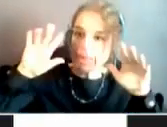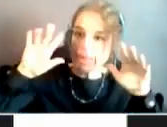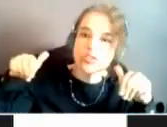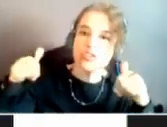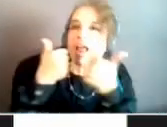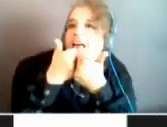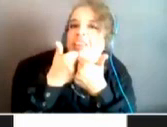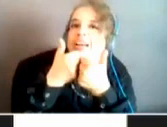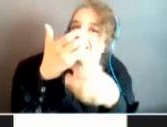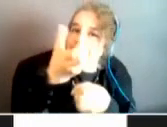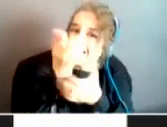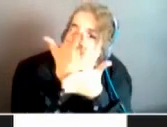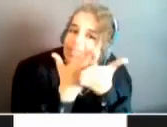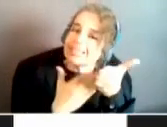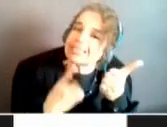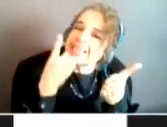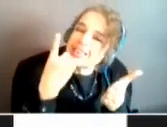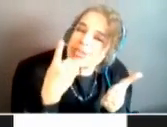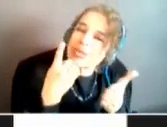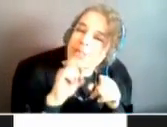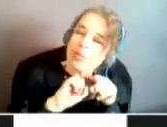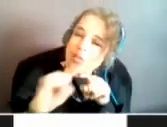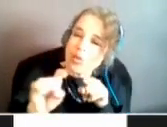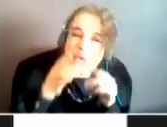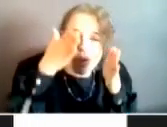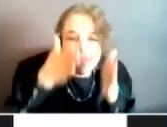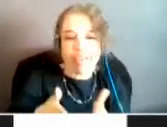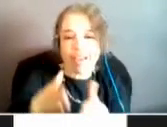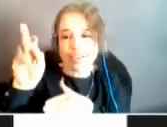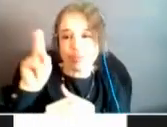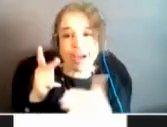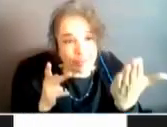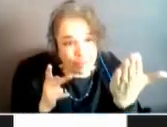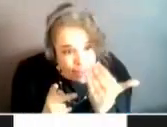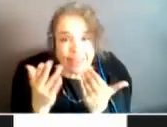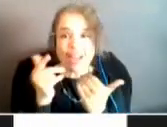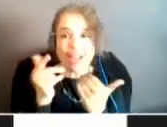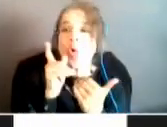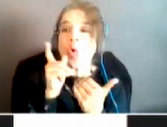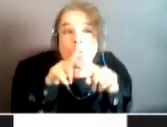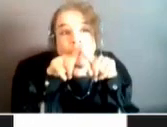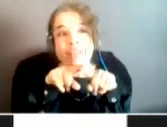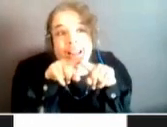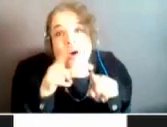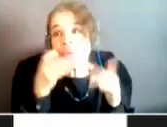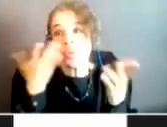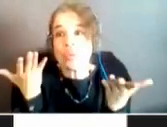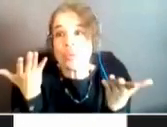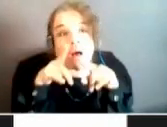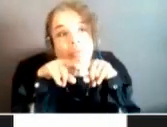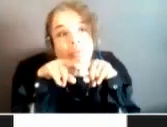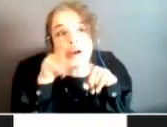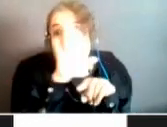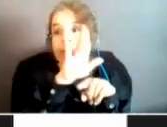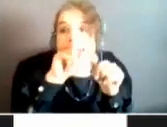challenging, you know, to get someone to call these individuals back. So who do they rely on? They rely